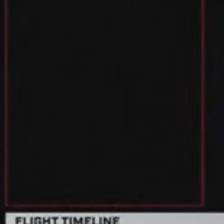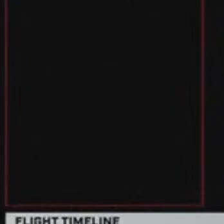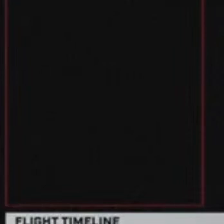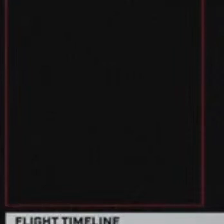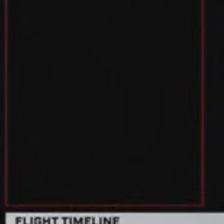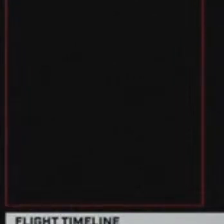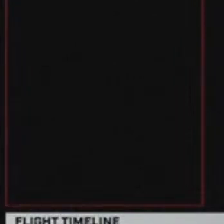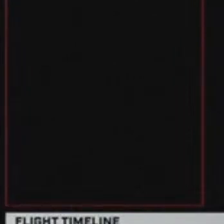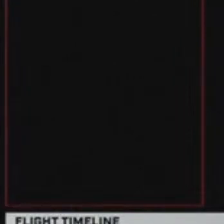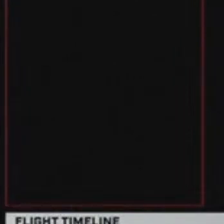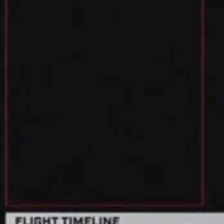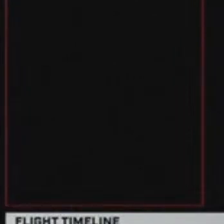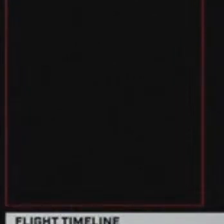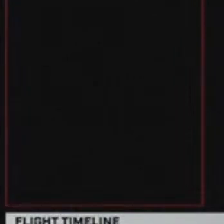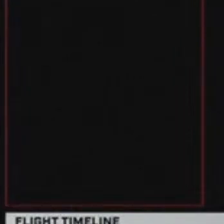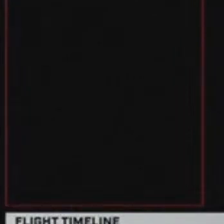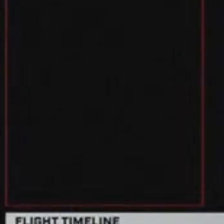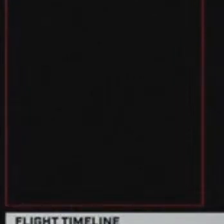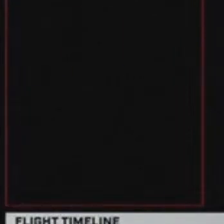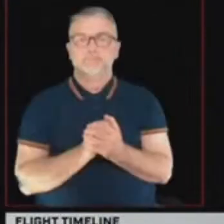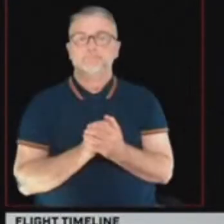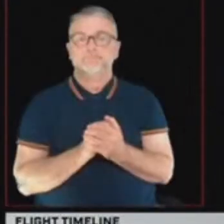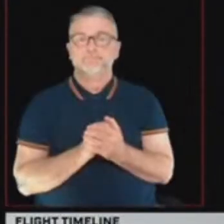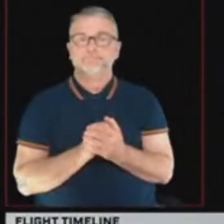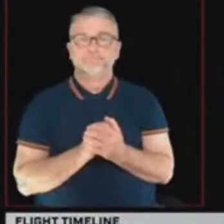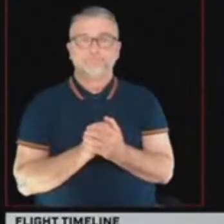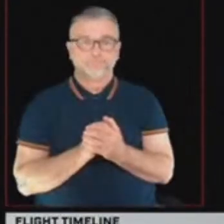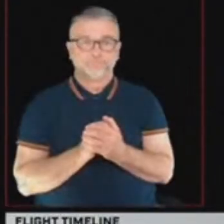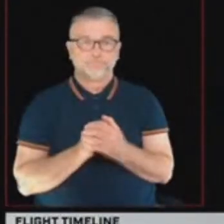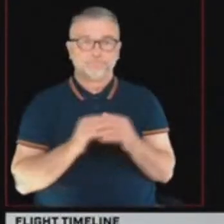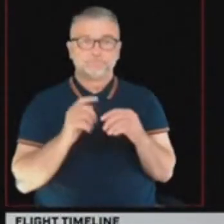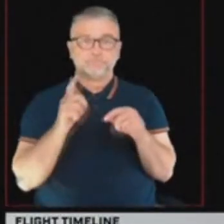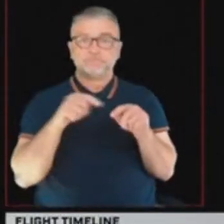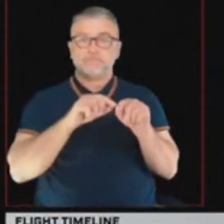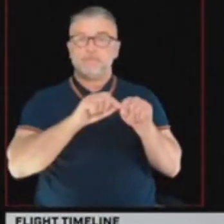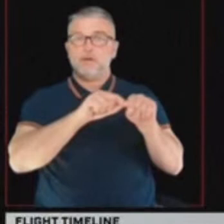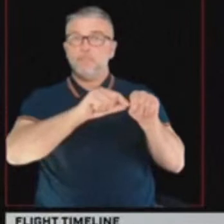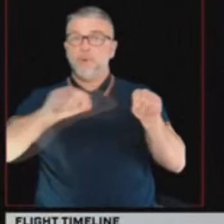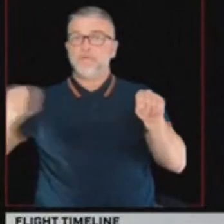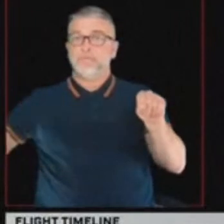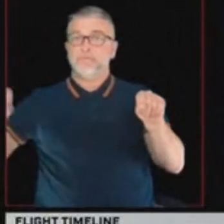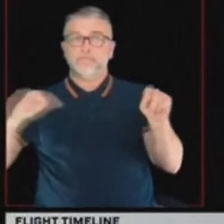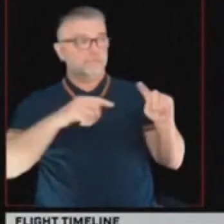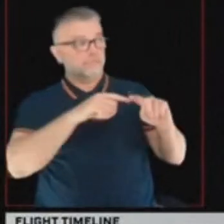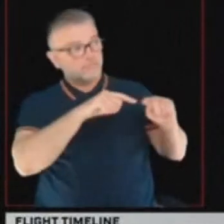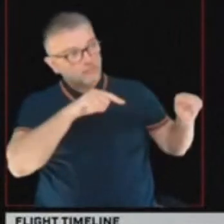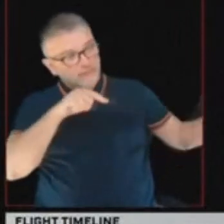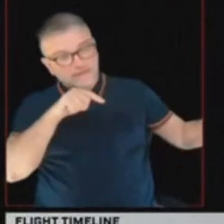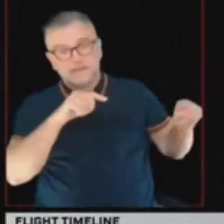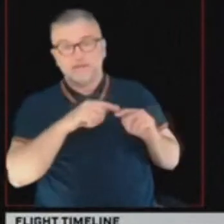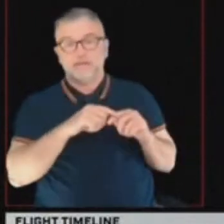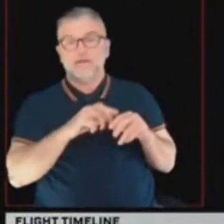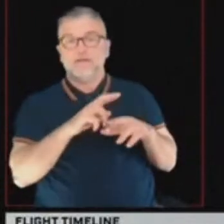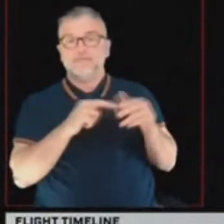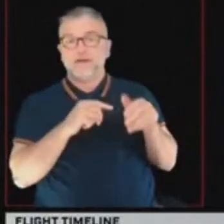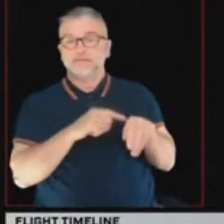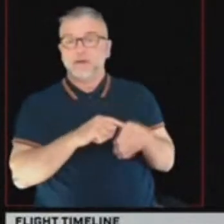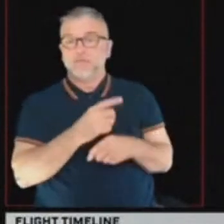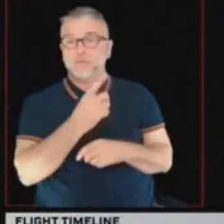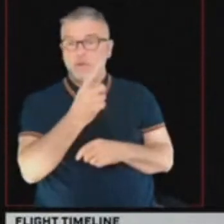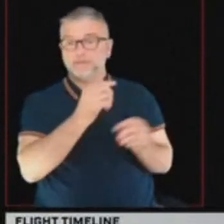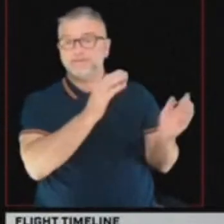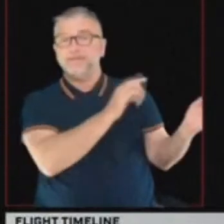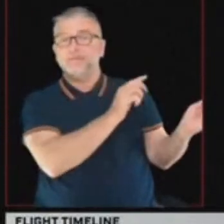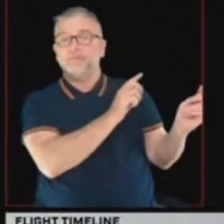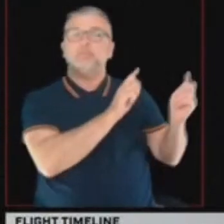You can see along the bottom of the screen right now, our flight timeline has been updated to show the Cosmic Girl is returning, obviously, and then